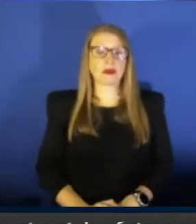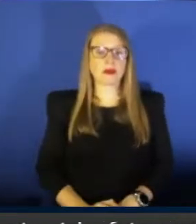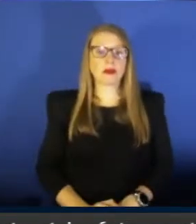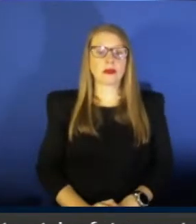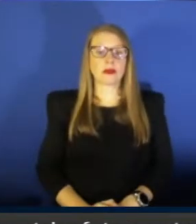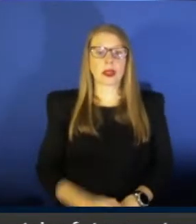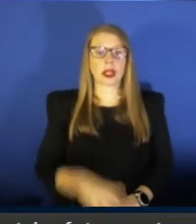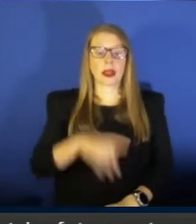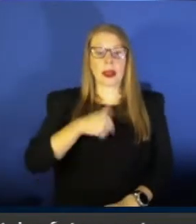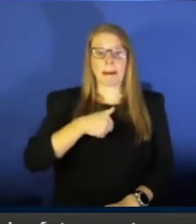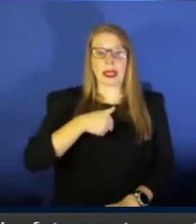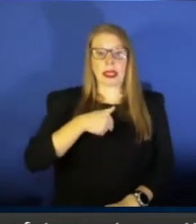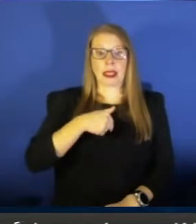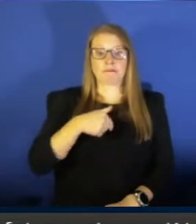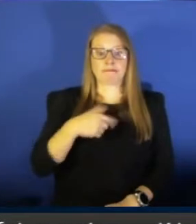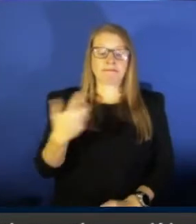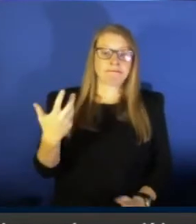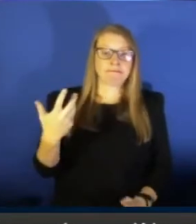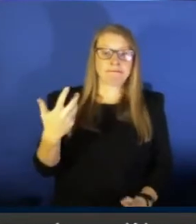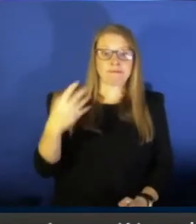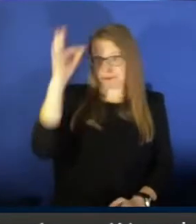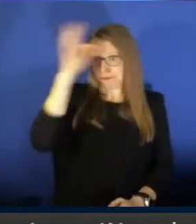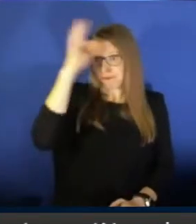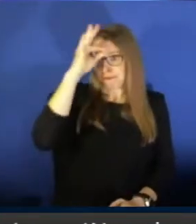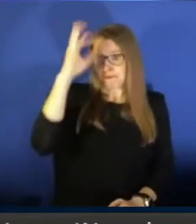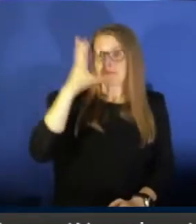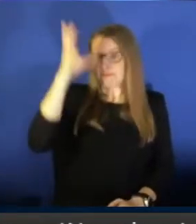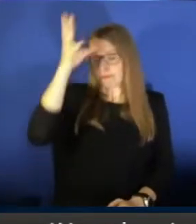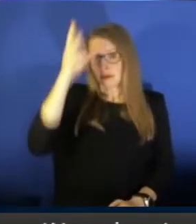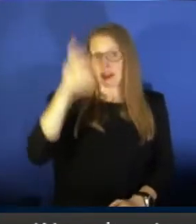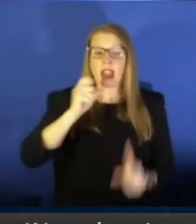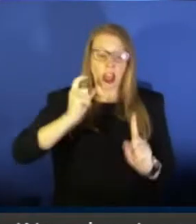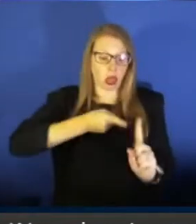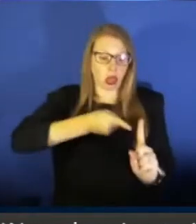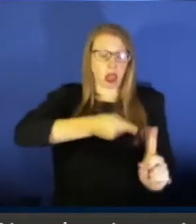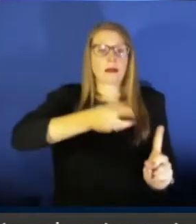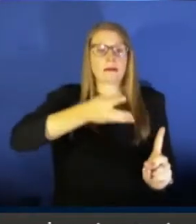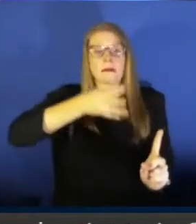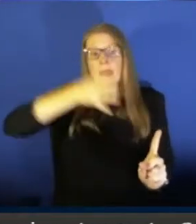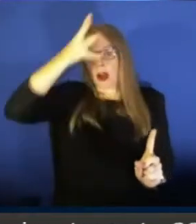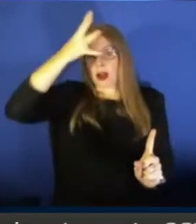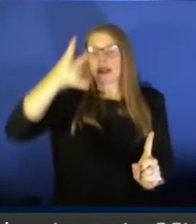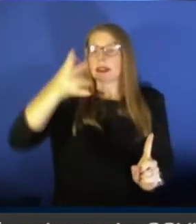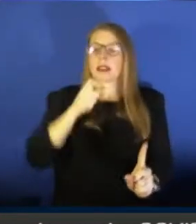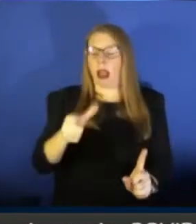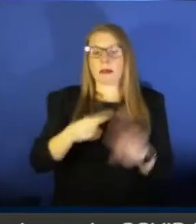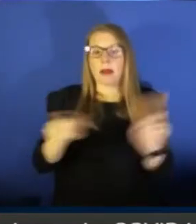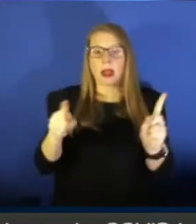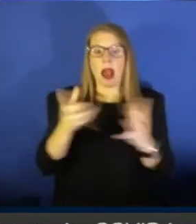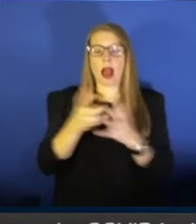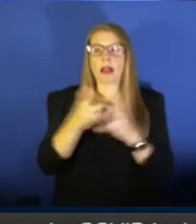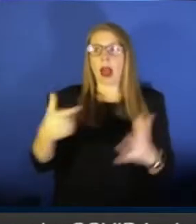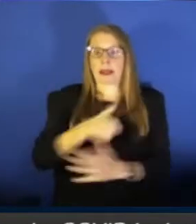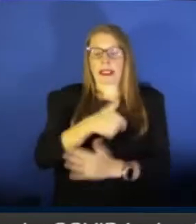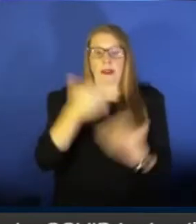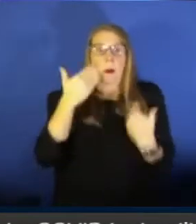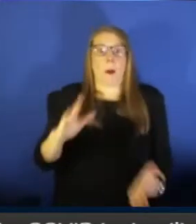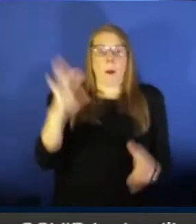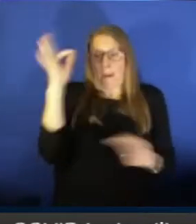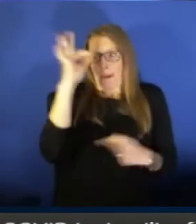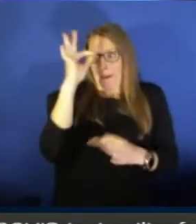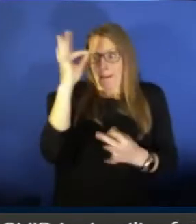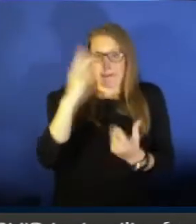got fentanyl in it. What I have found is that there's a lot of students, there's a lot of kids, there's a lot of young adults that